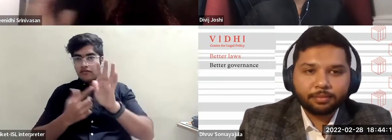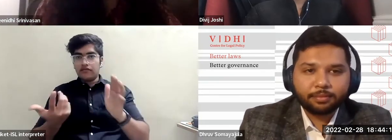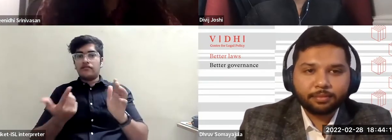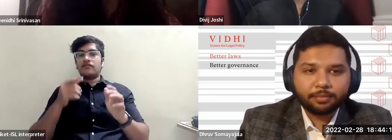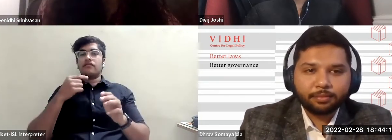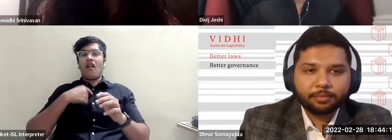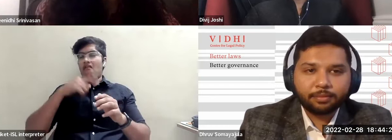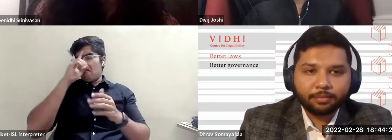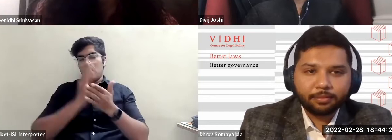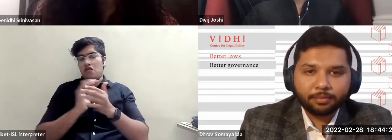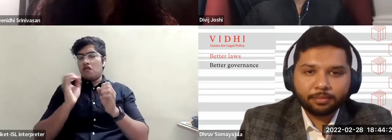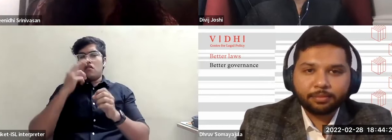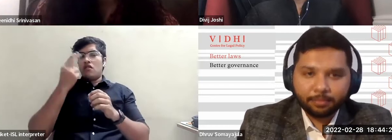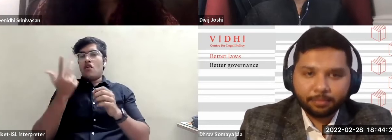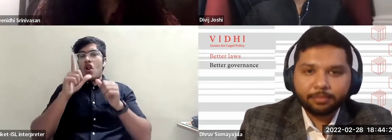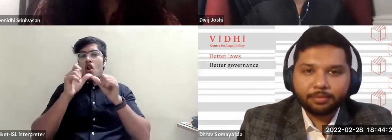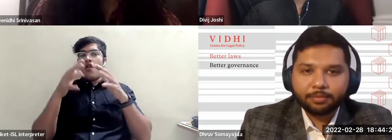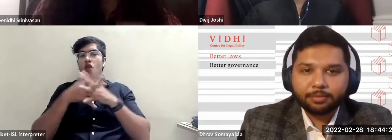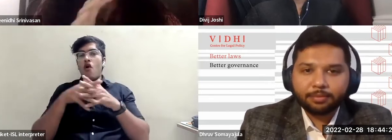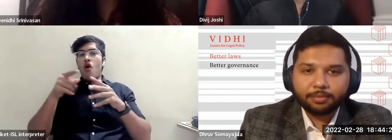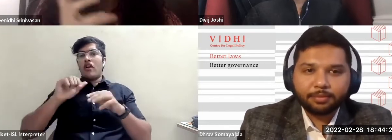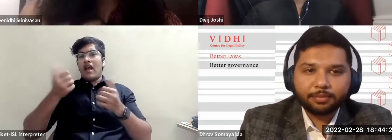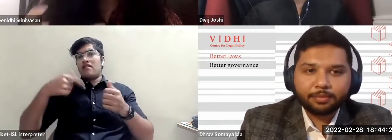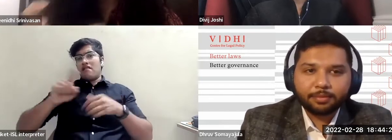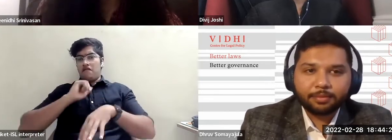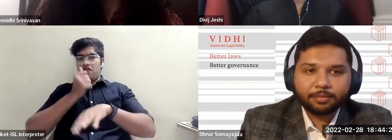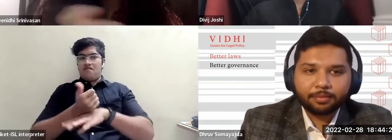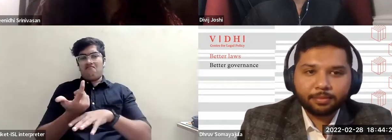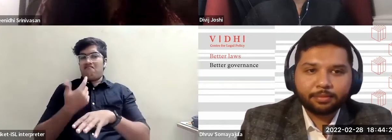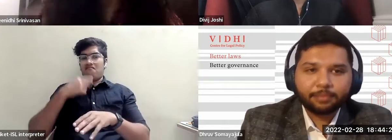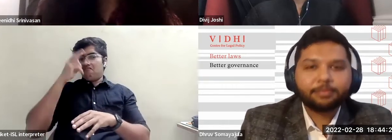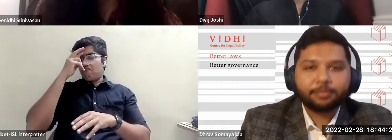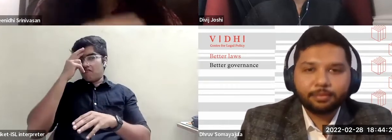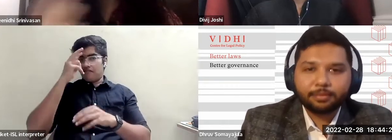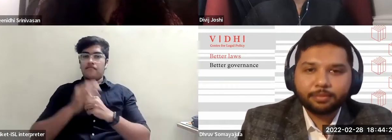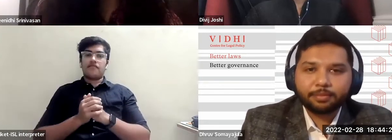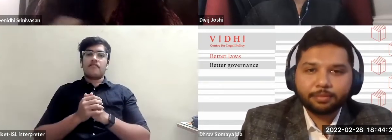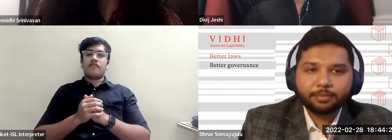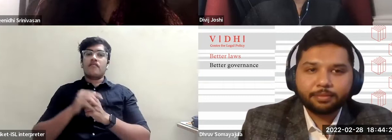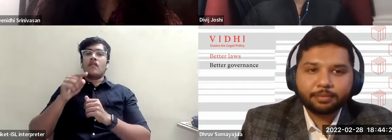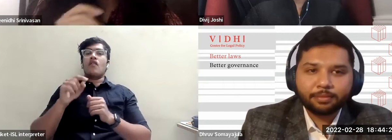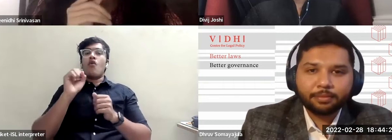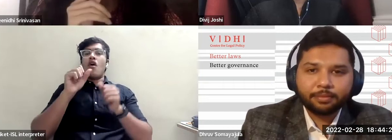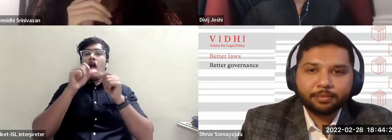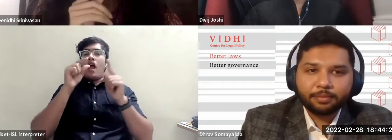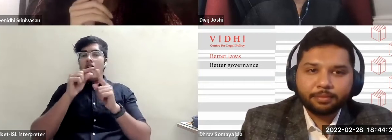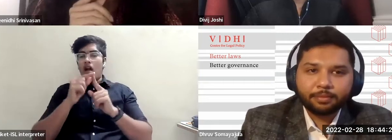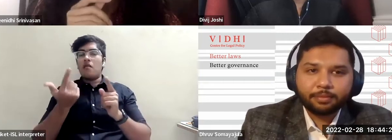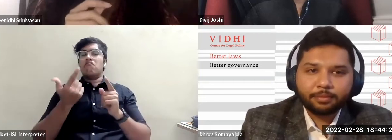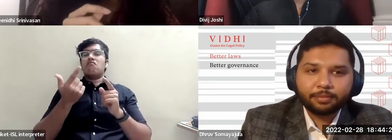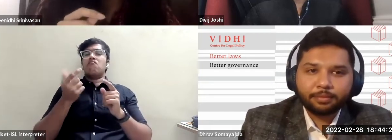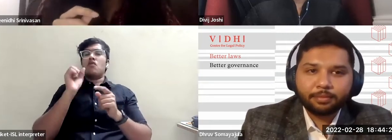can granularly set this out because it won't be able to account for all the different products, apps, everything.